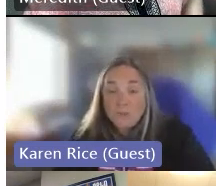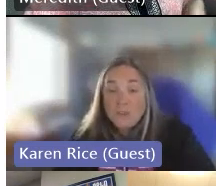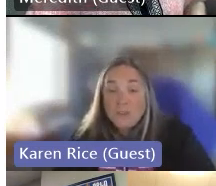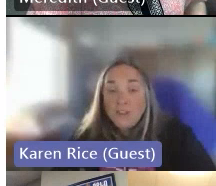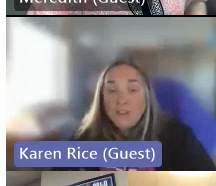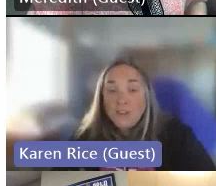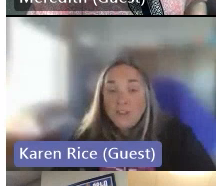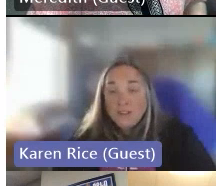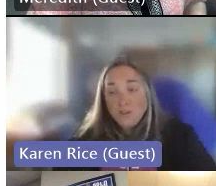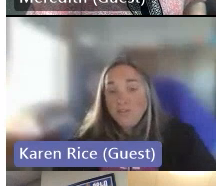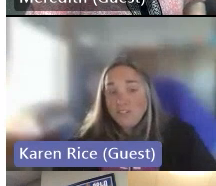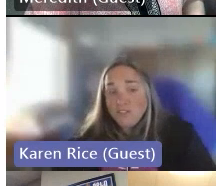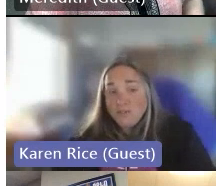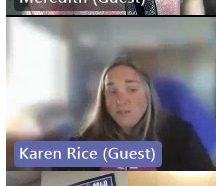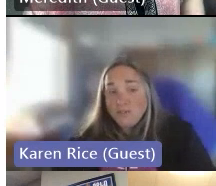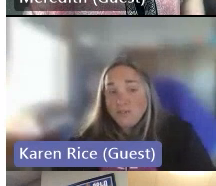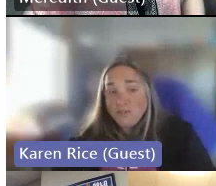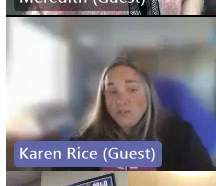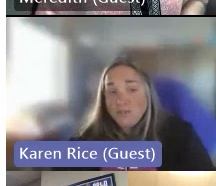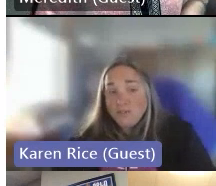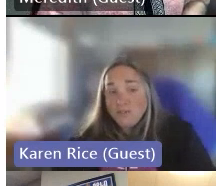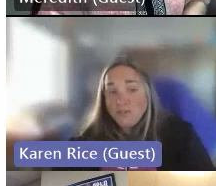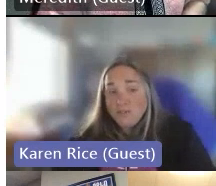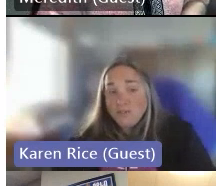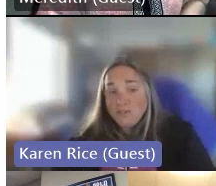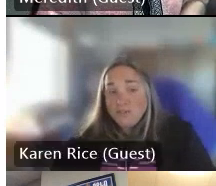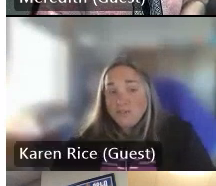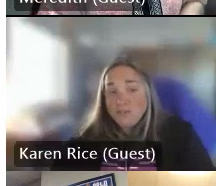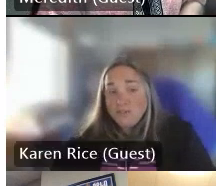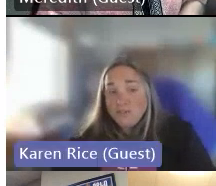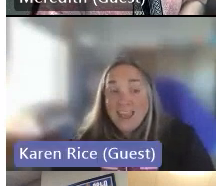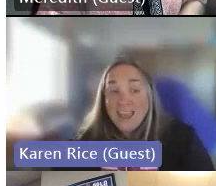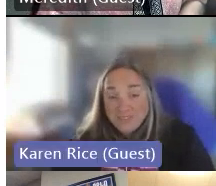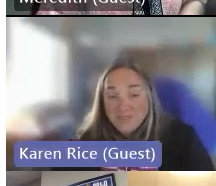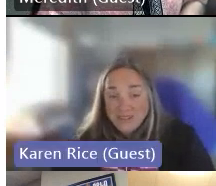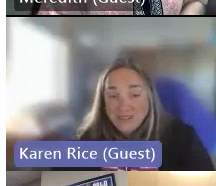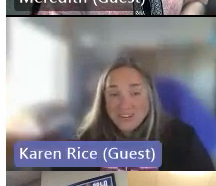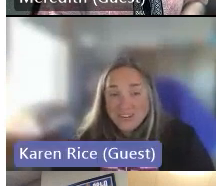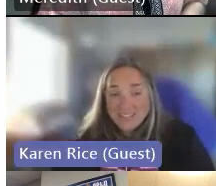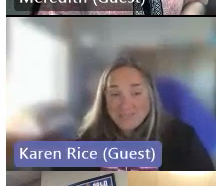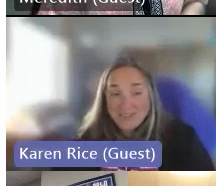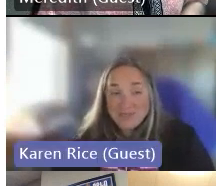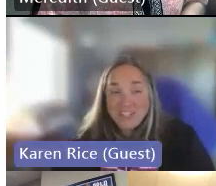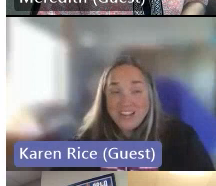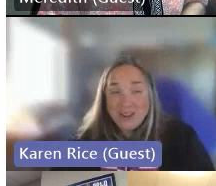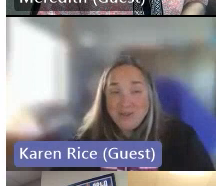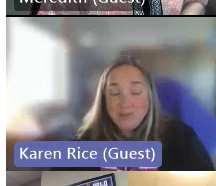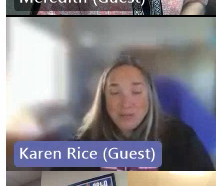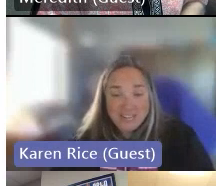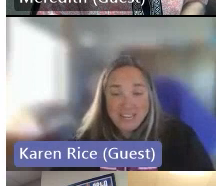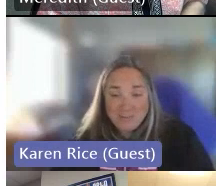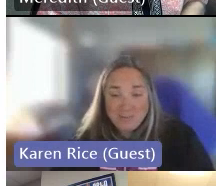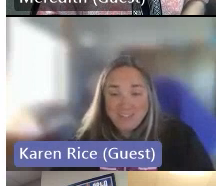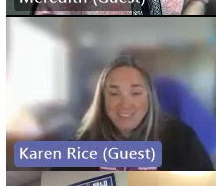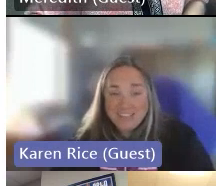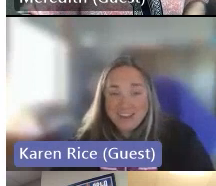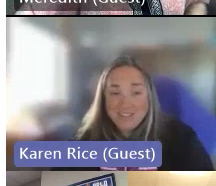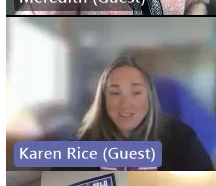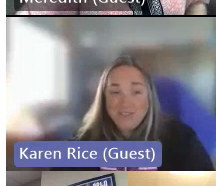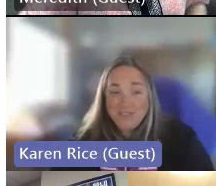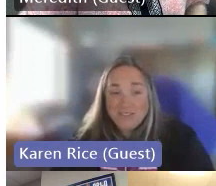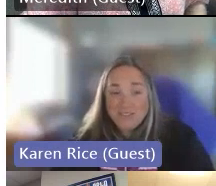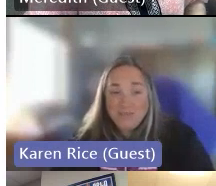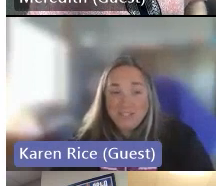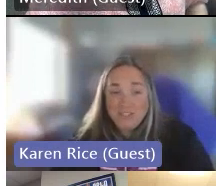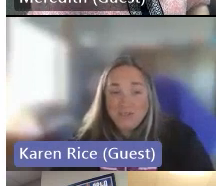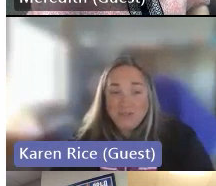So just wanted to very briefly share those. I do have many more examples, which I will put in an email to Zach